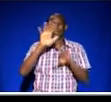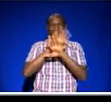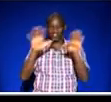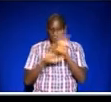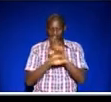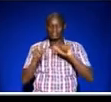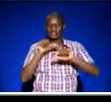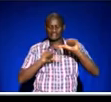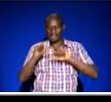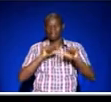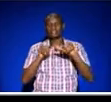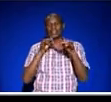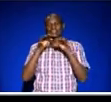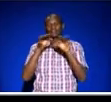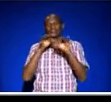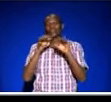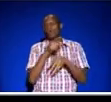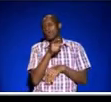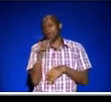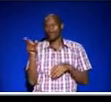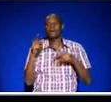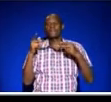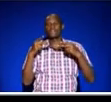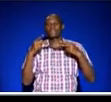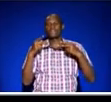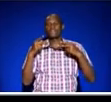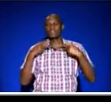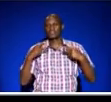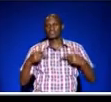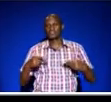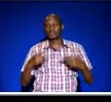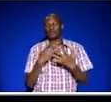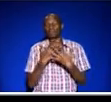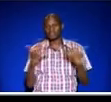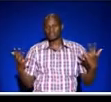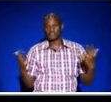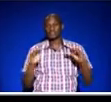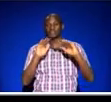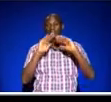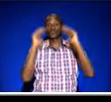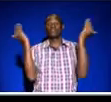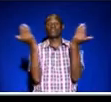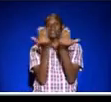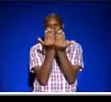will try to explain all this physical, all these things in the universe.